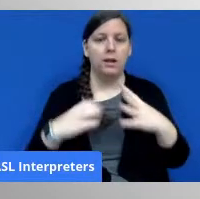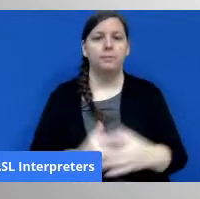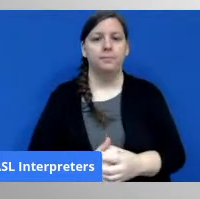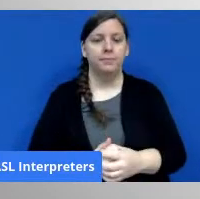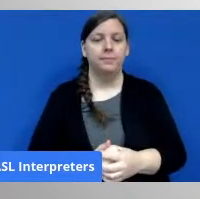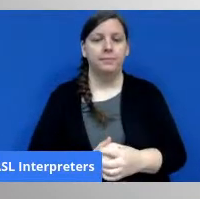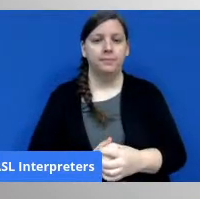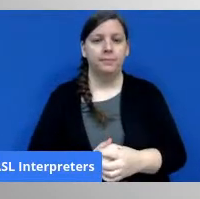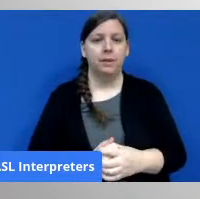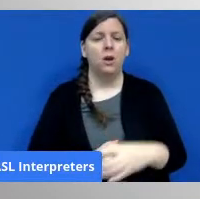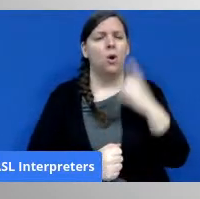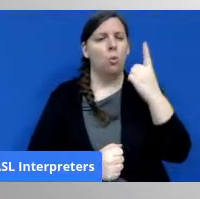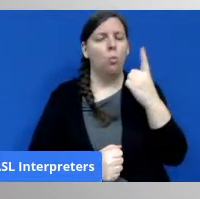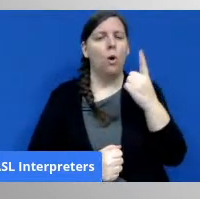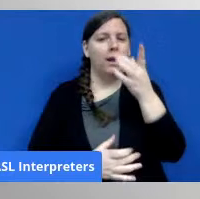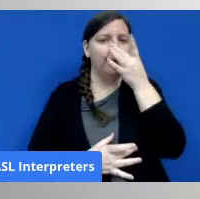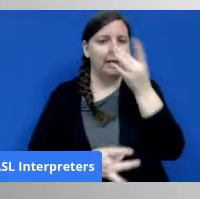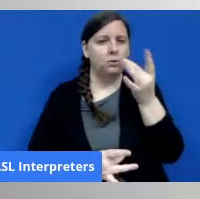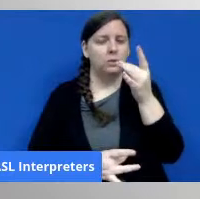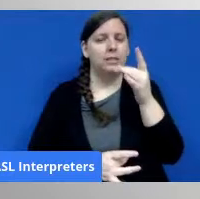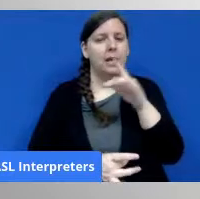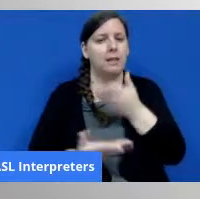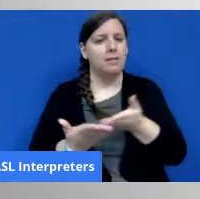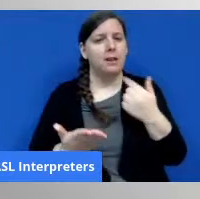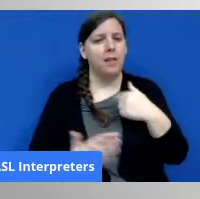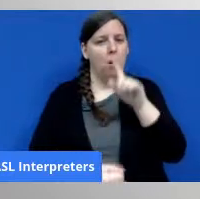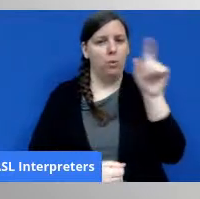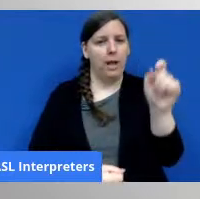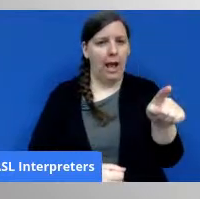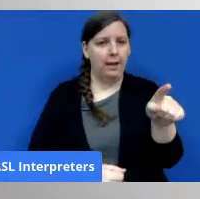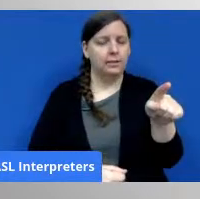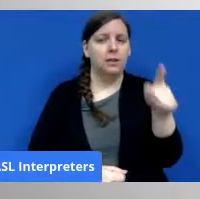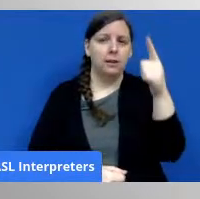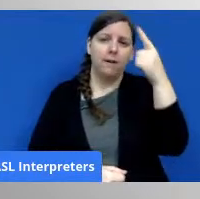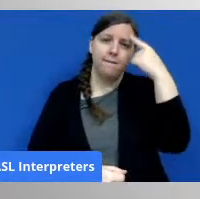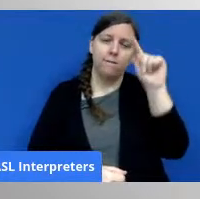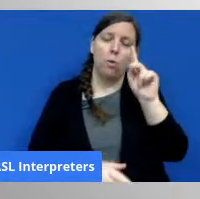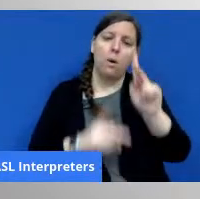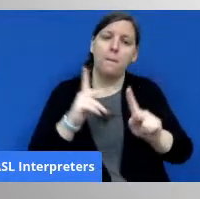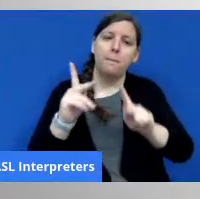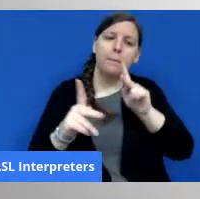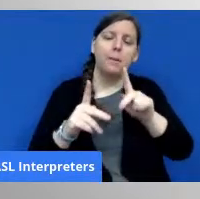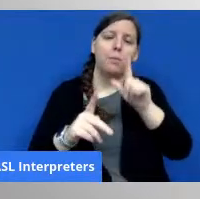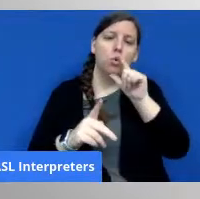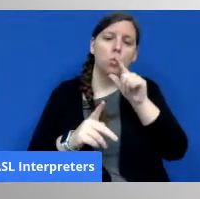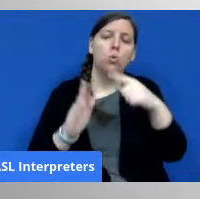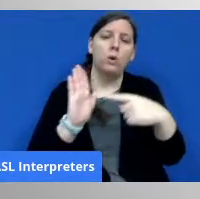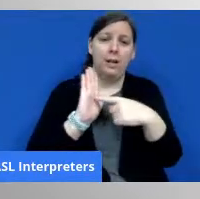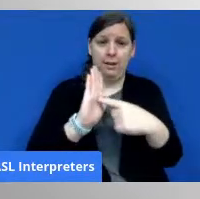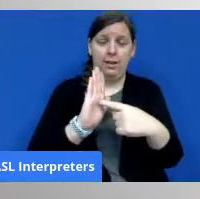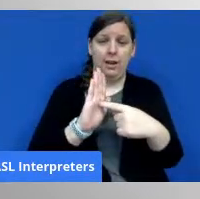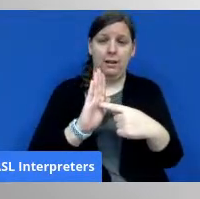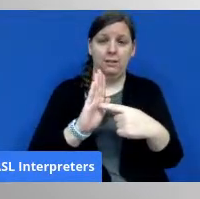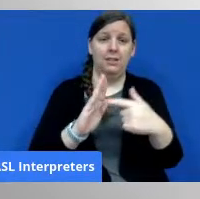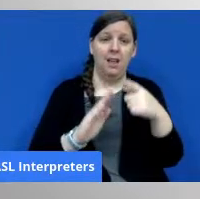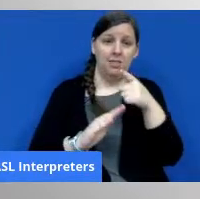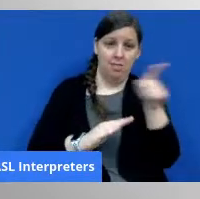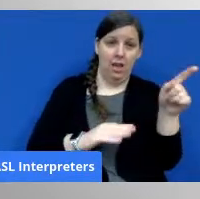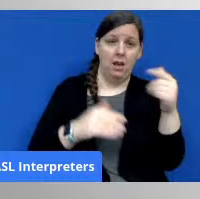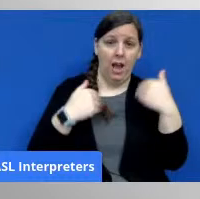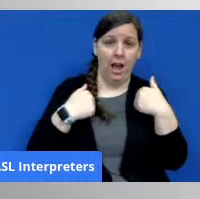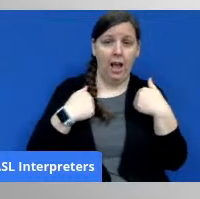One of the interesting things that we asked about for the folks that indicated that they had issues